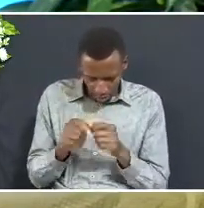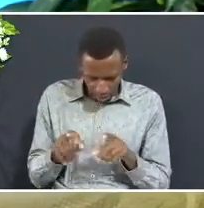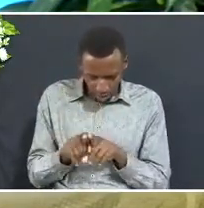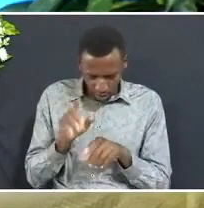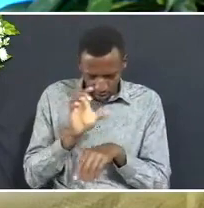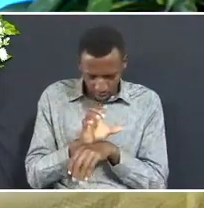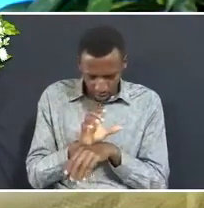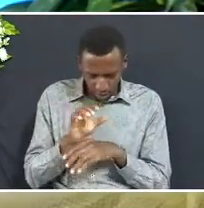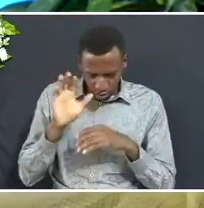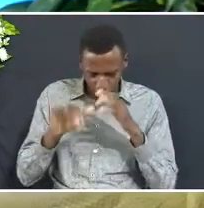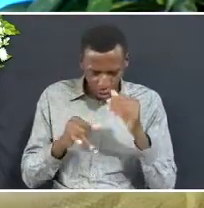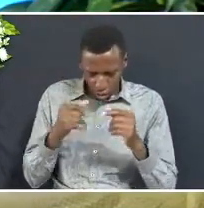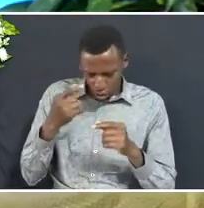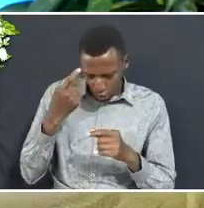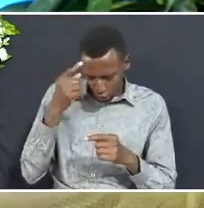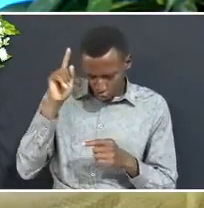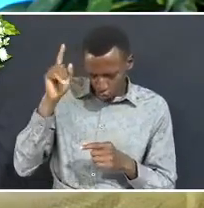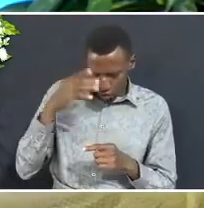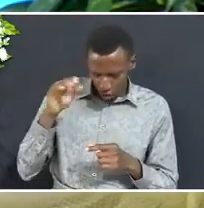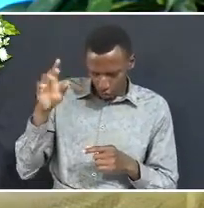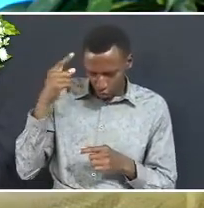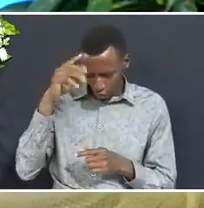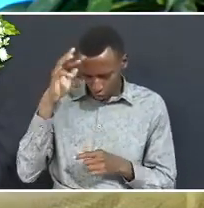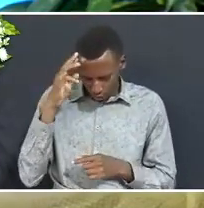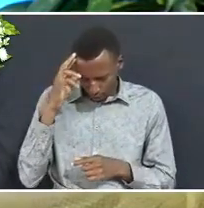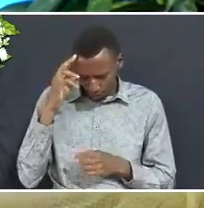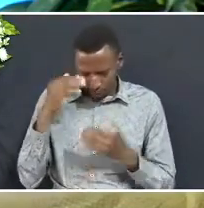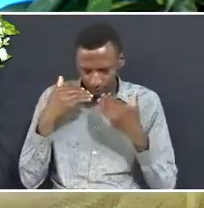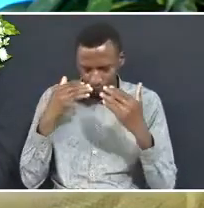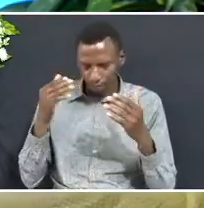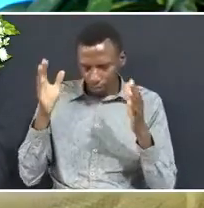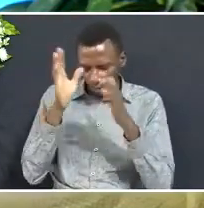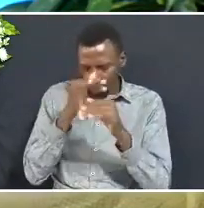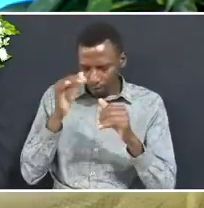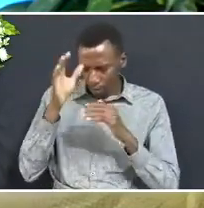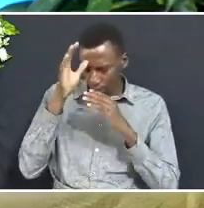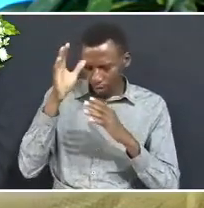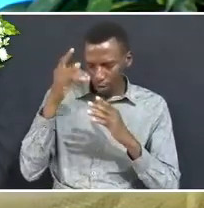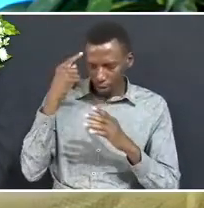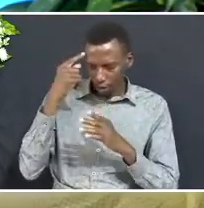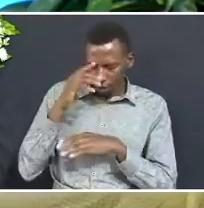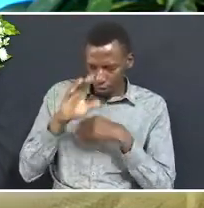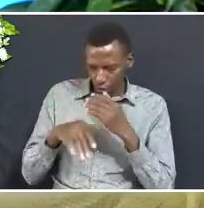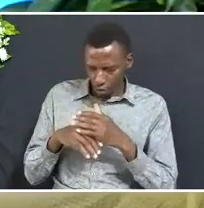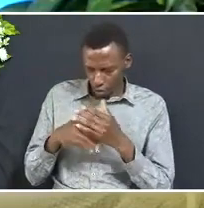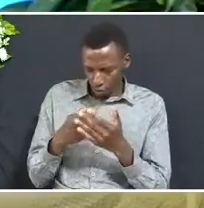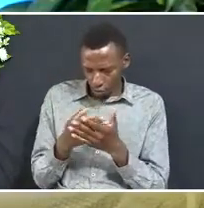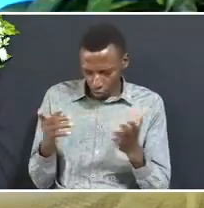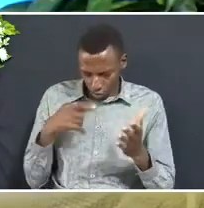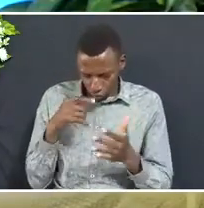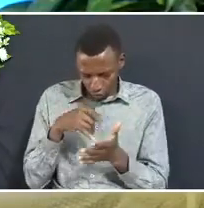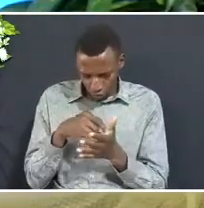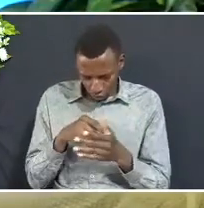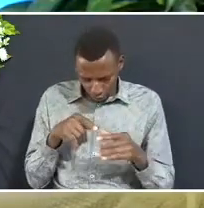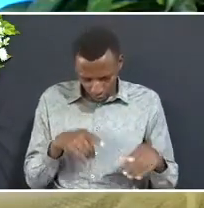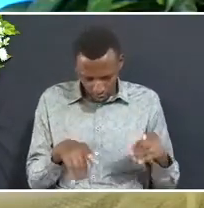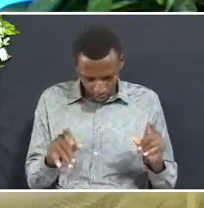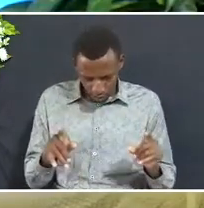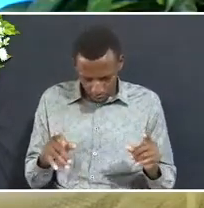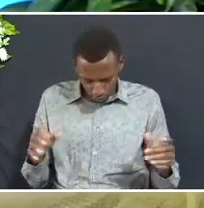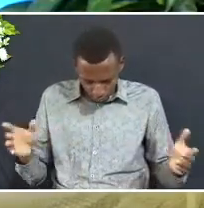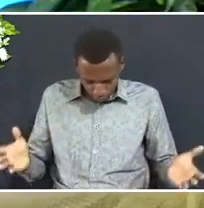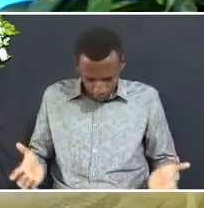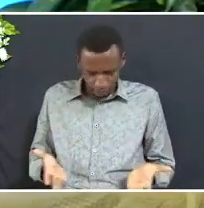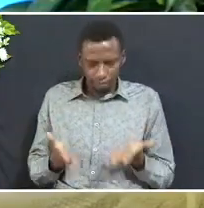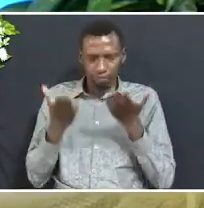you and for your purposes. We thank you, Heavenly Father, for all those who involved themselves in lifting these prayer